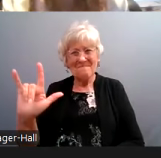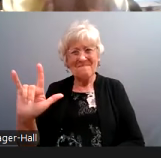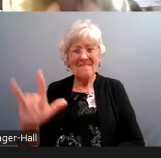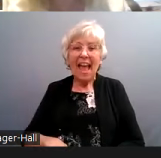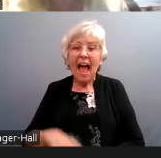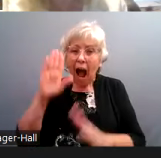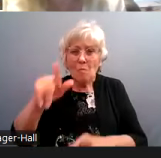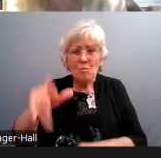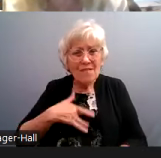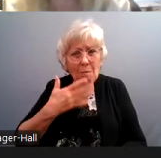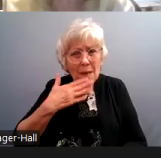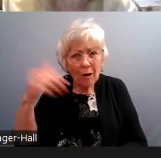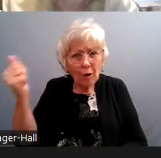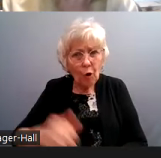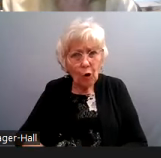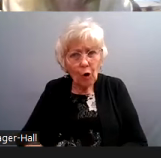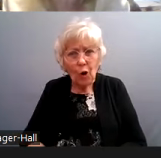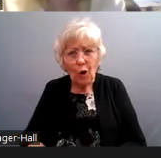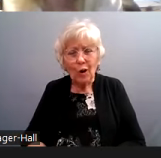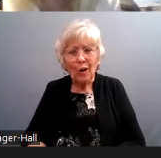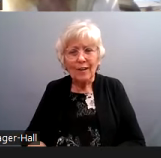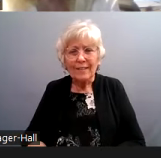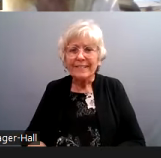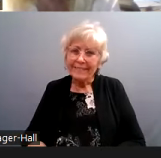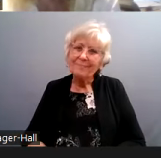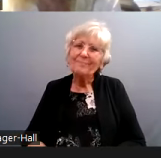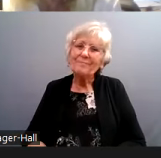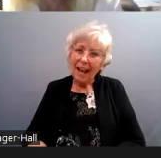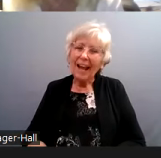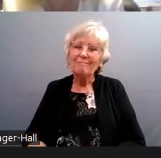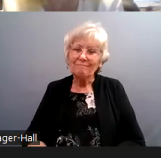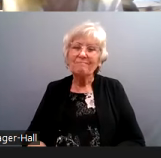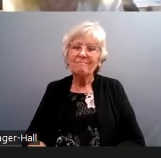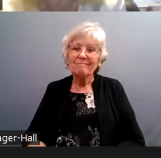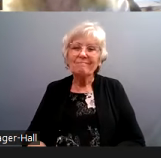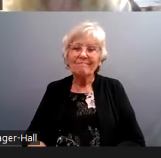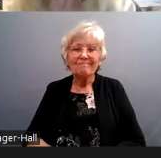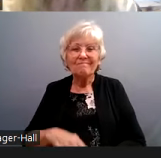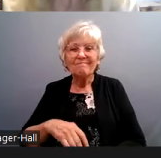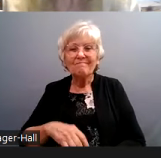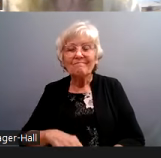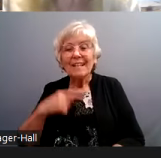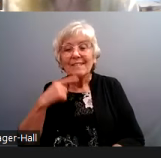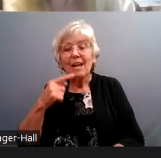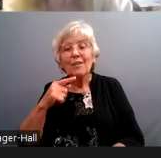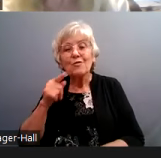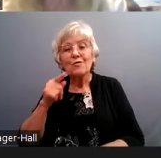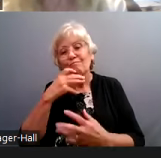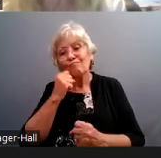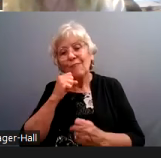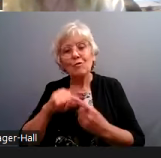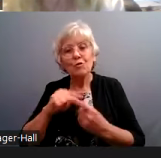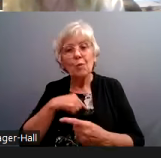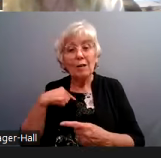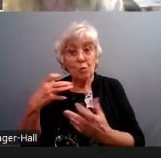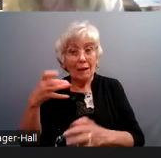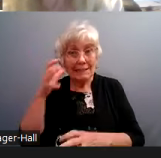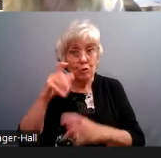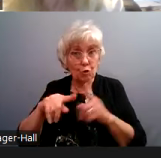with us too, because you really are a treasure to us. And to the kitties, of course. So we've got a few